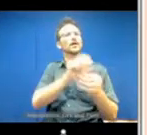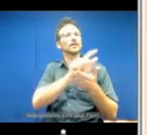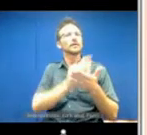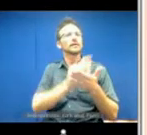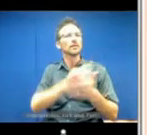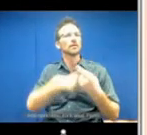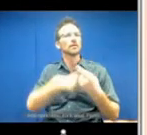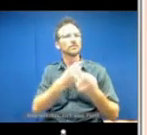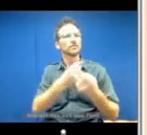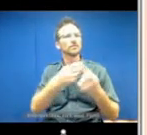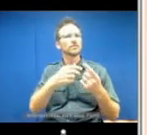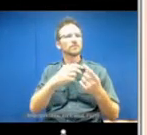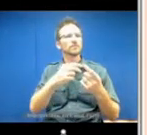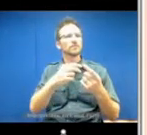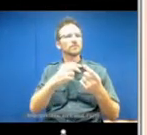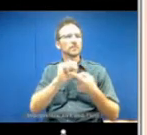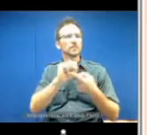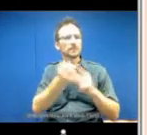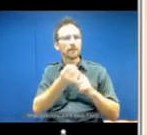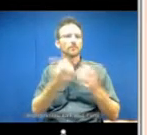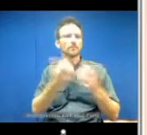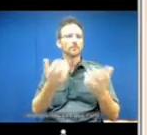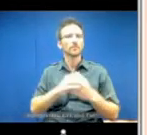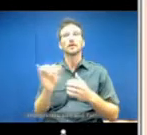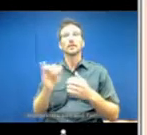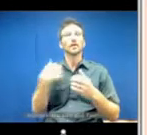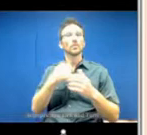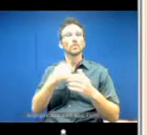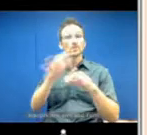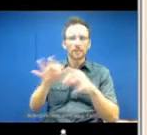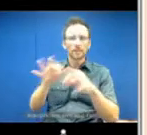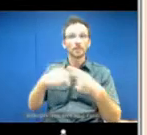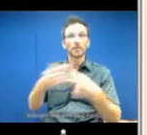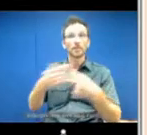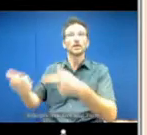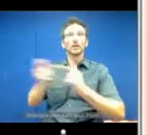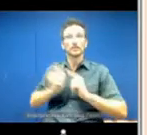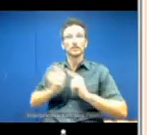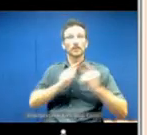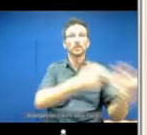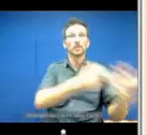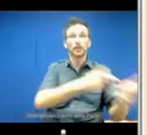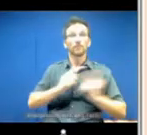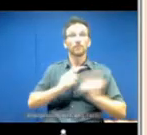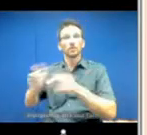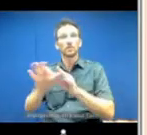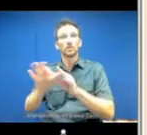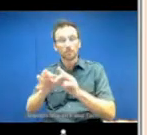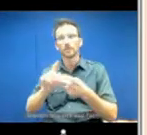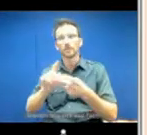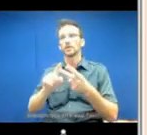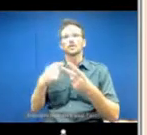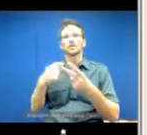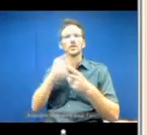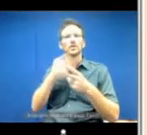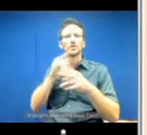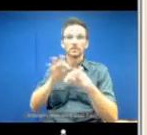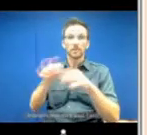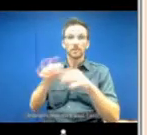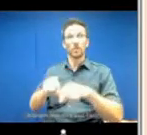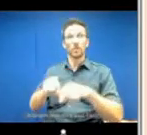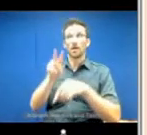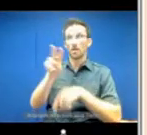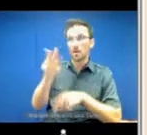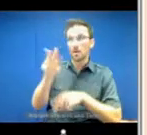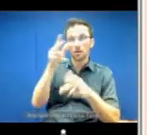So you talk about consecutive interpreting, you talk about note-taking, you talk about everything will be interpreted, you talk about